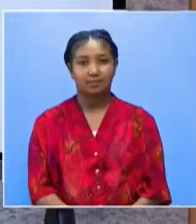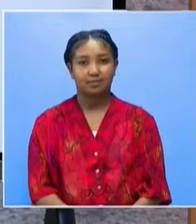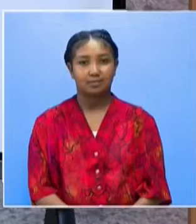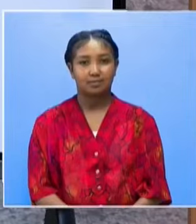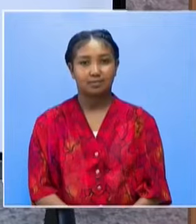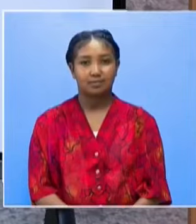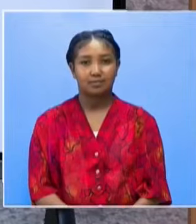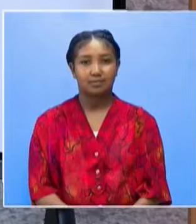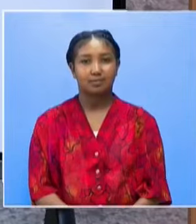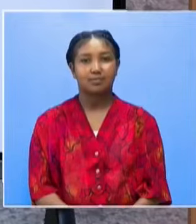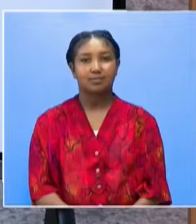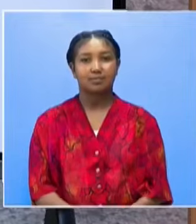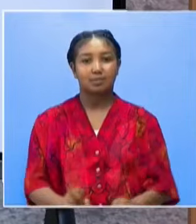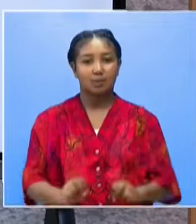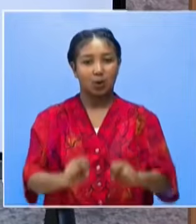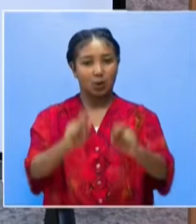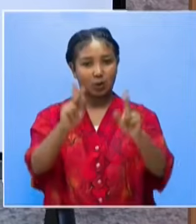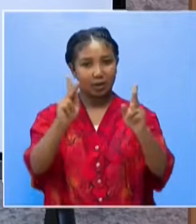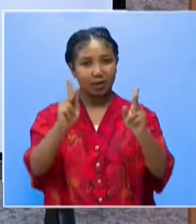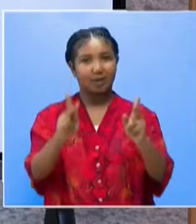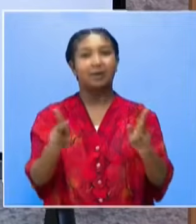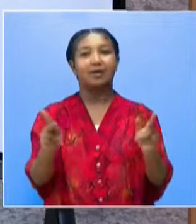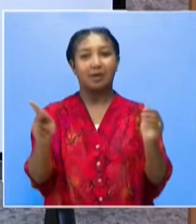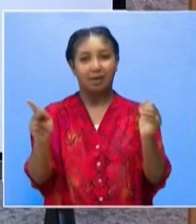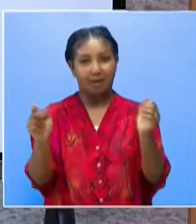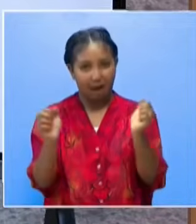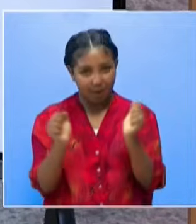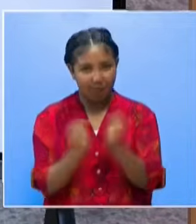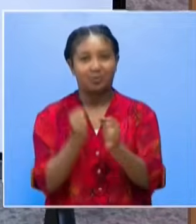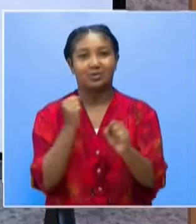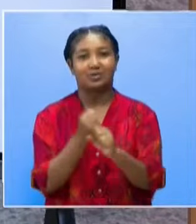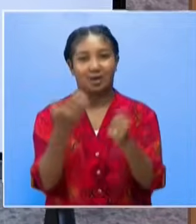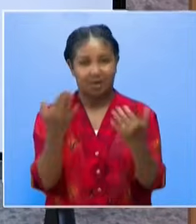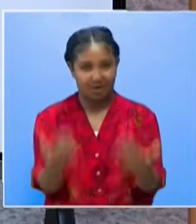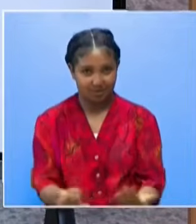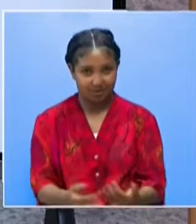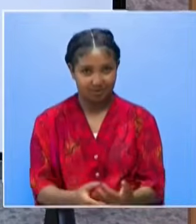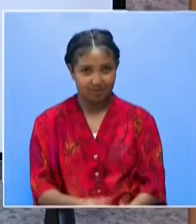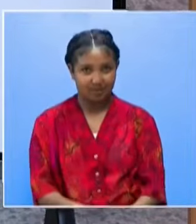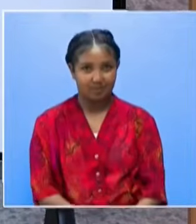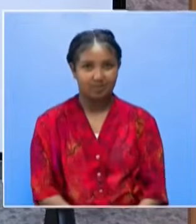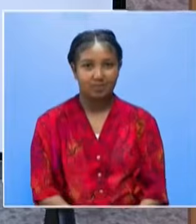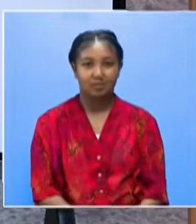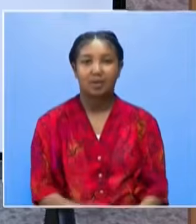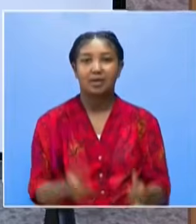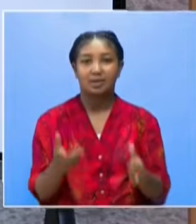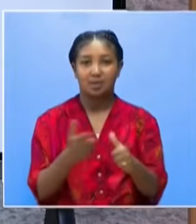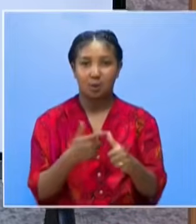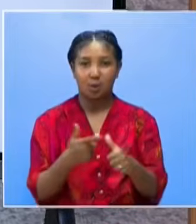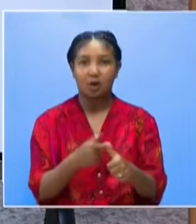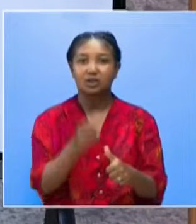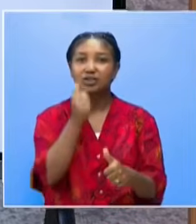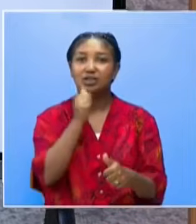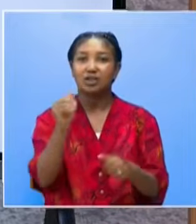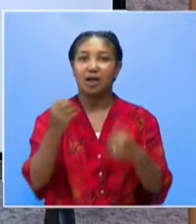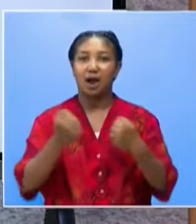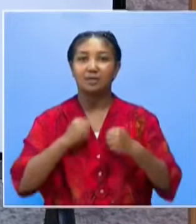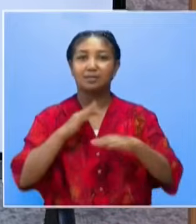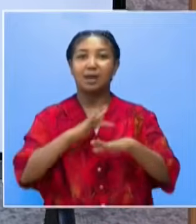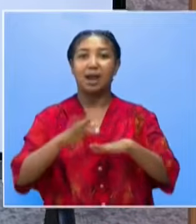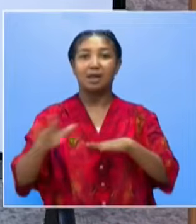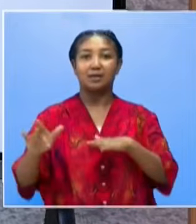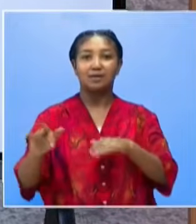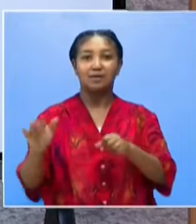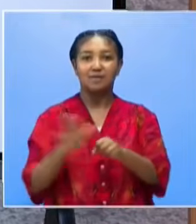Bravo. Come on, students, here. Let's check whether you are right or wrong. Question number 1. She has blank